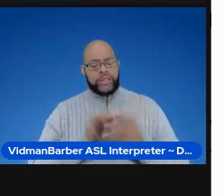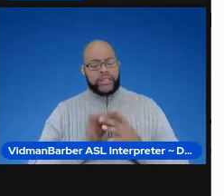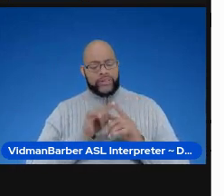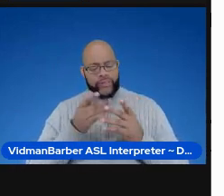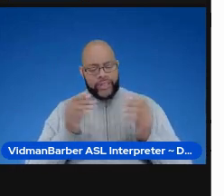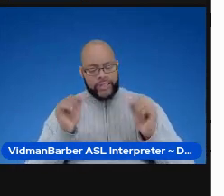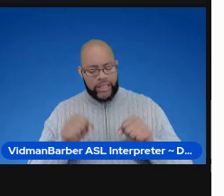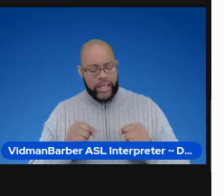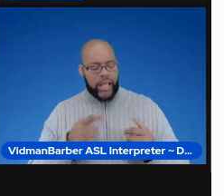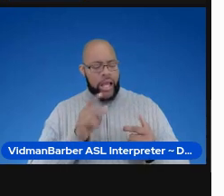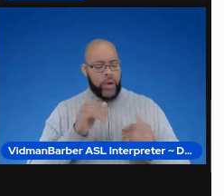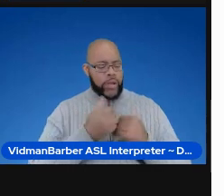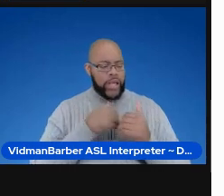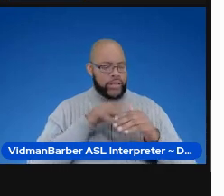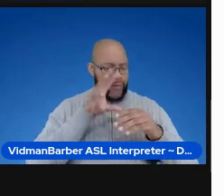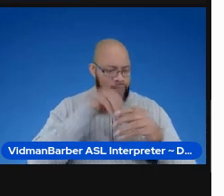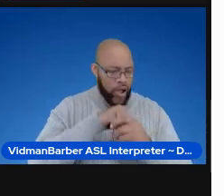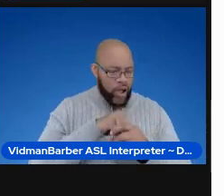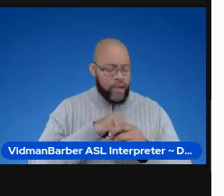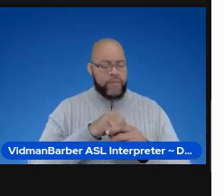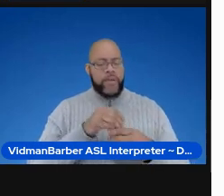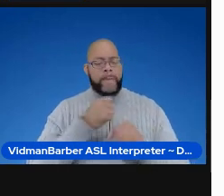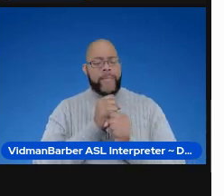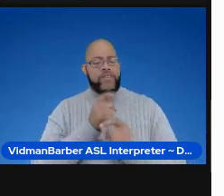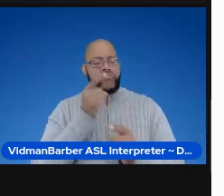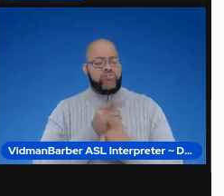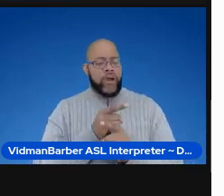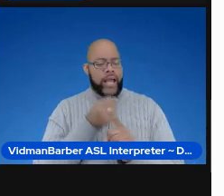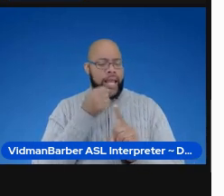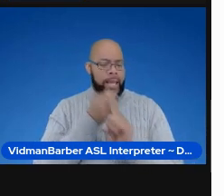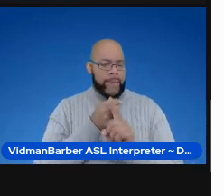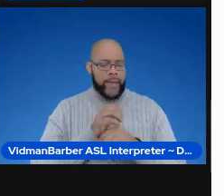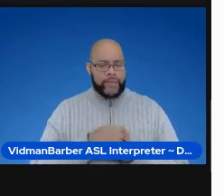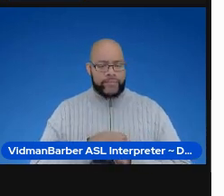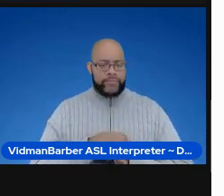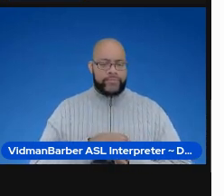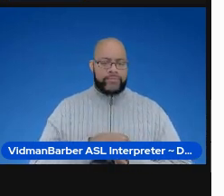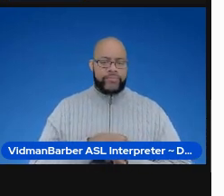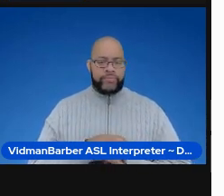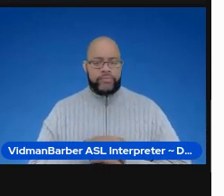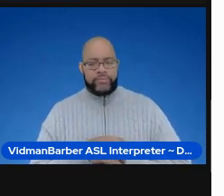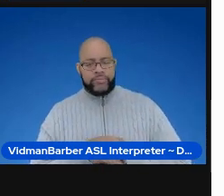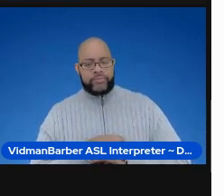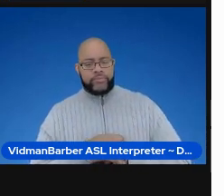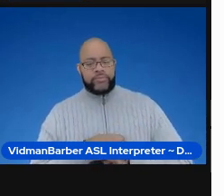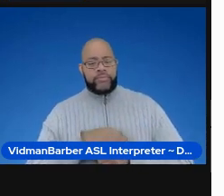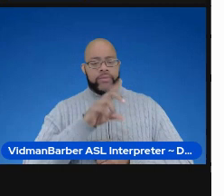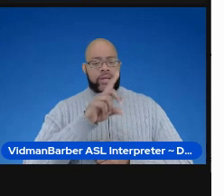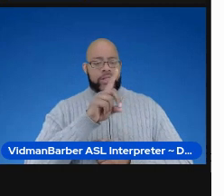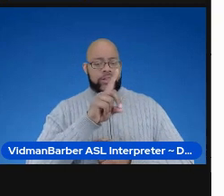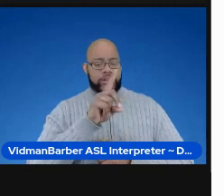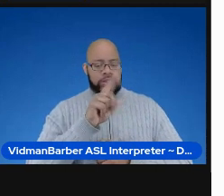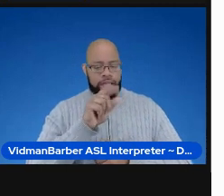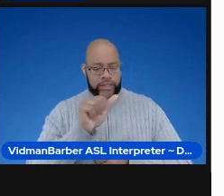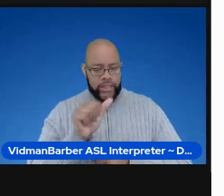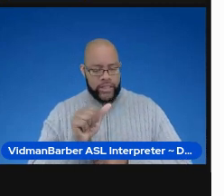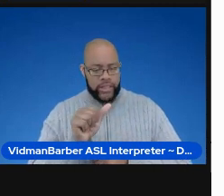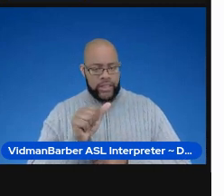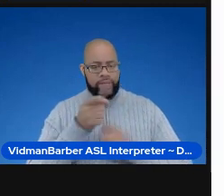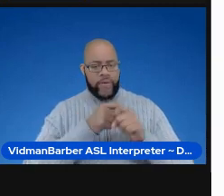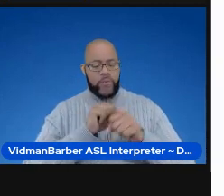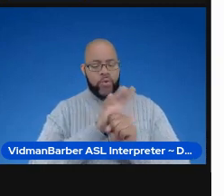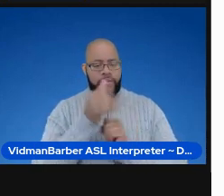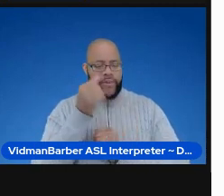can step in to be able to make the right impact. I mean, data from the